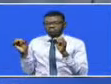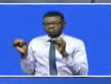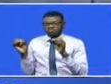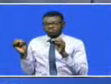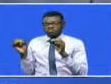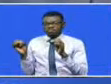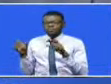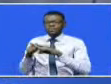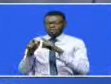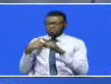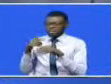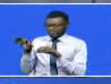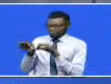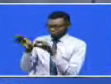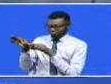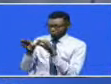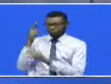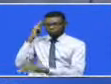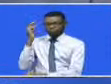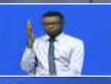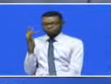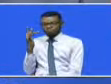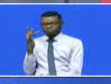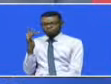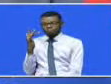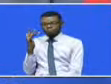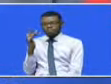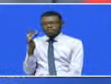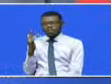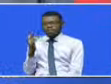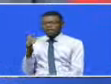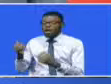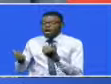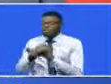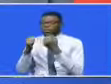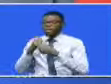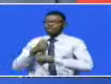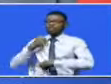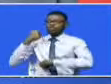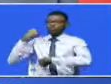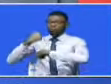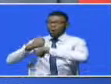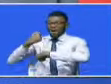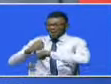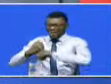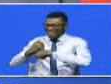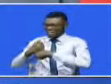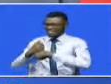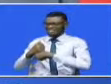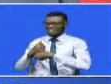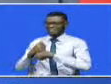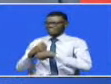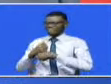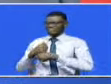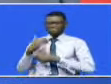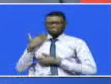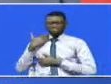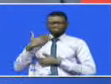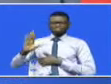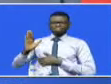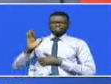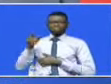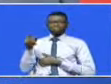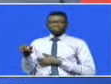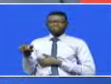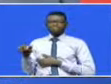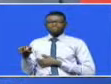And I'll tell you why. And indeed, if there's a job in town that you would dread right at now, this point in time, yes,